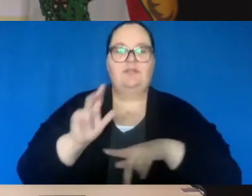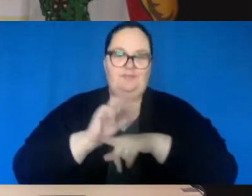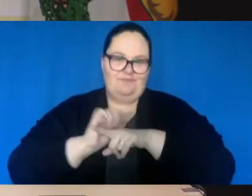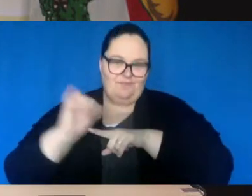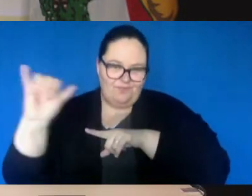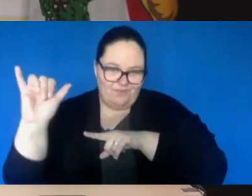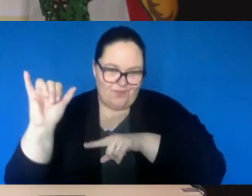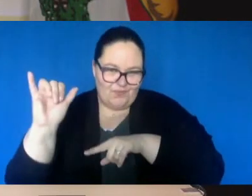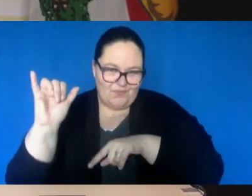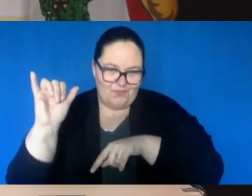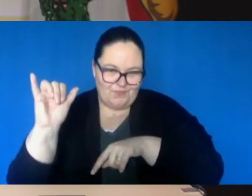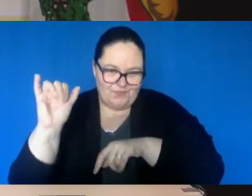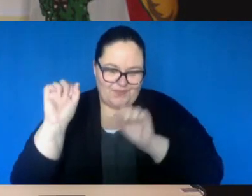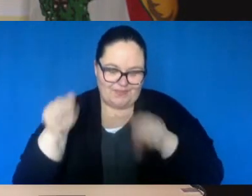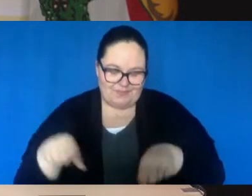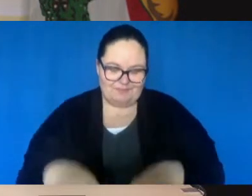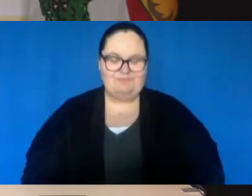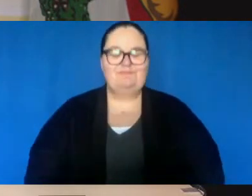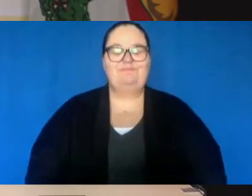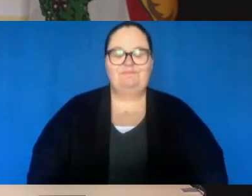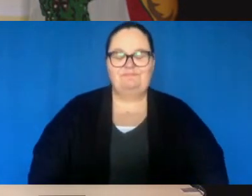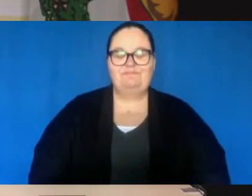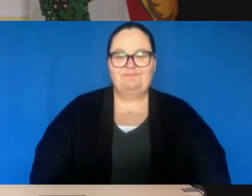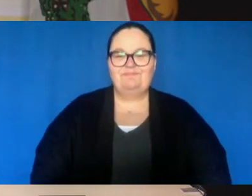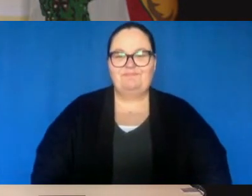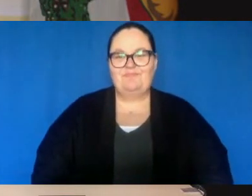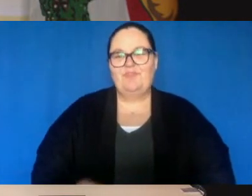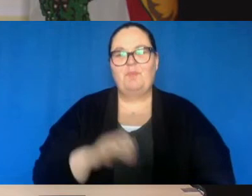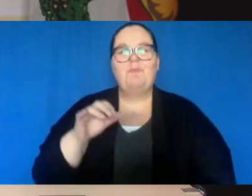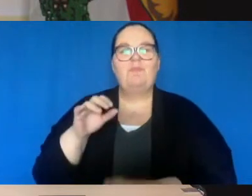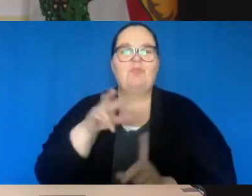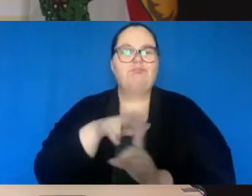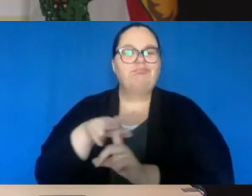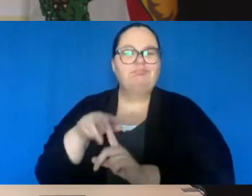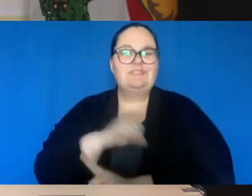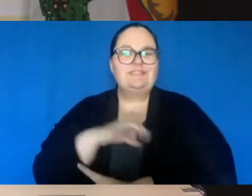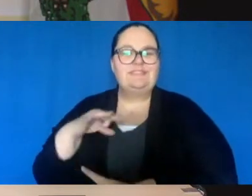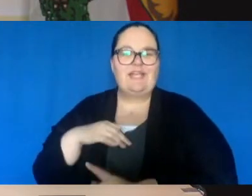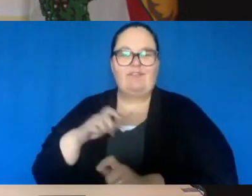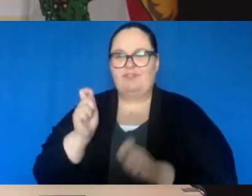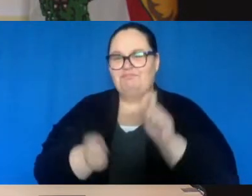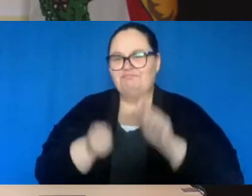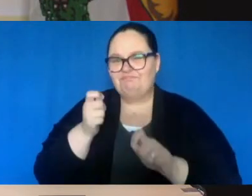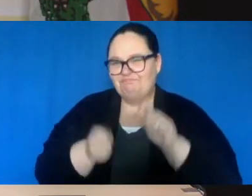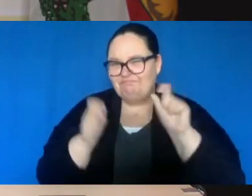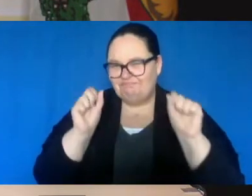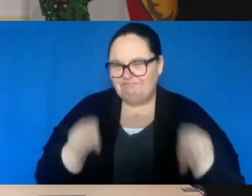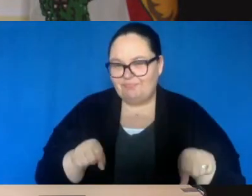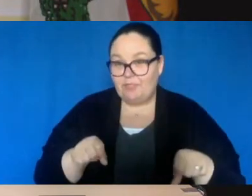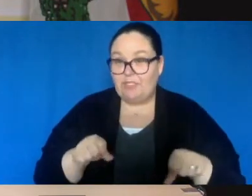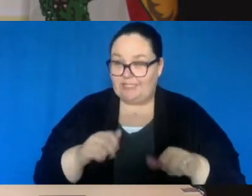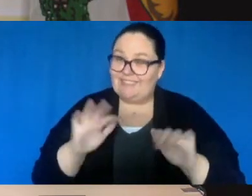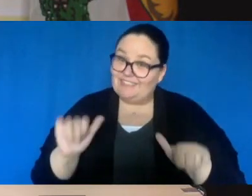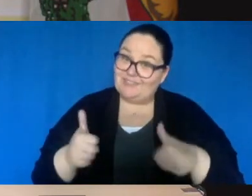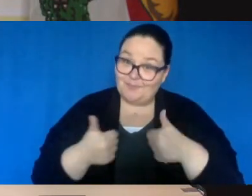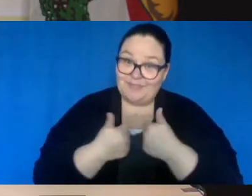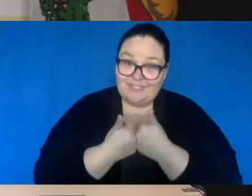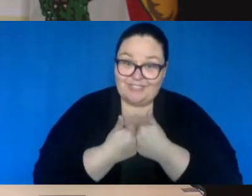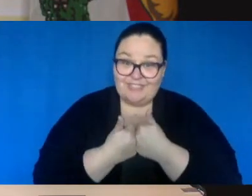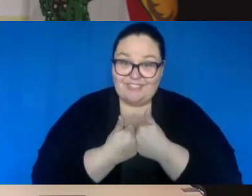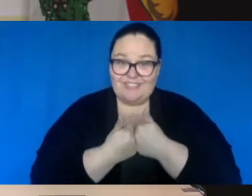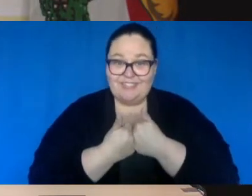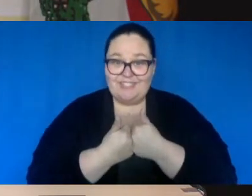to connect to our booking staff about rescheduling their appointment. So it's been one of these challenges of trying